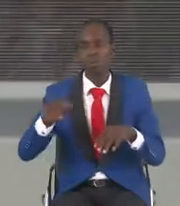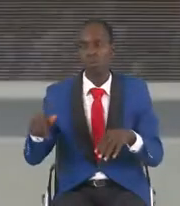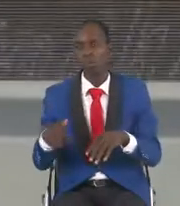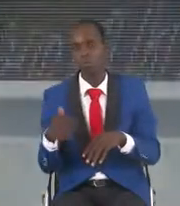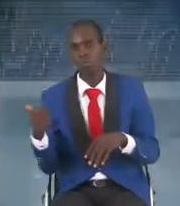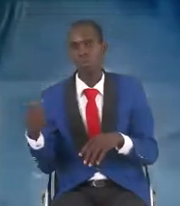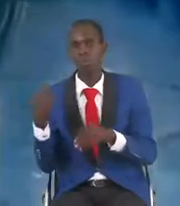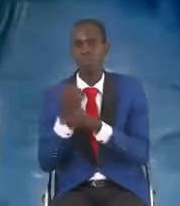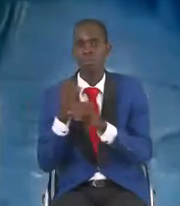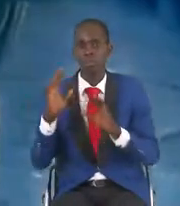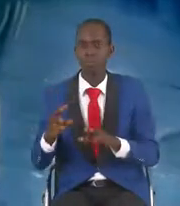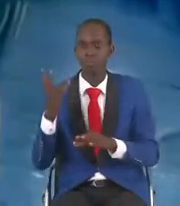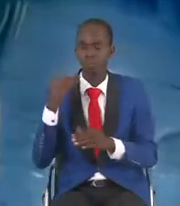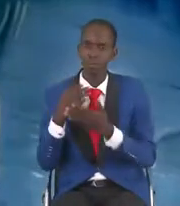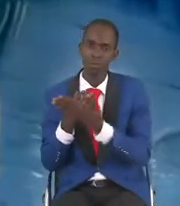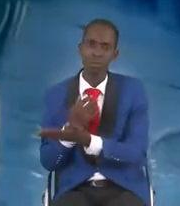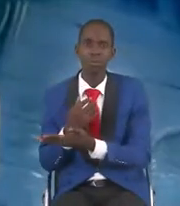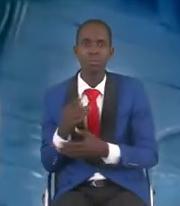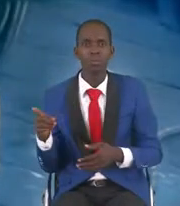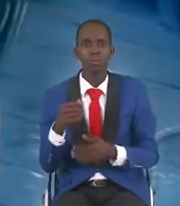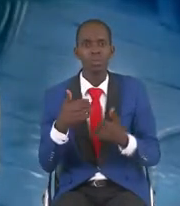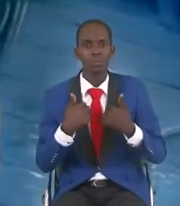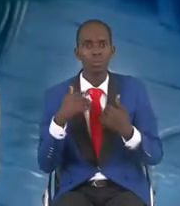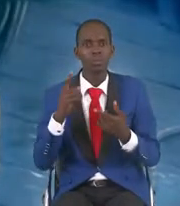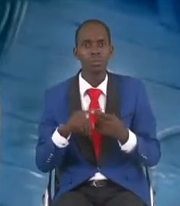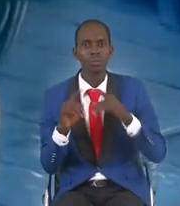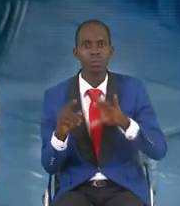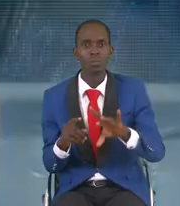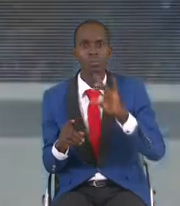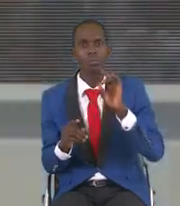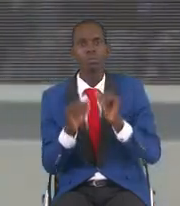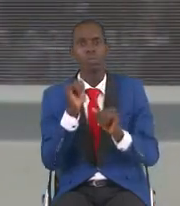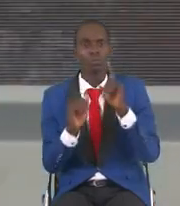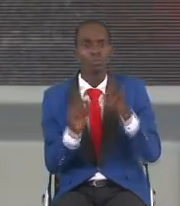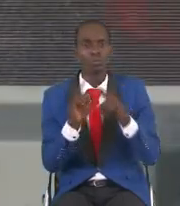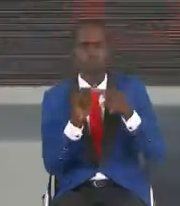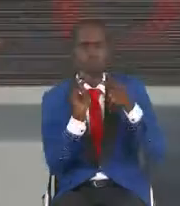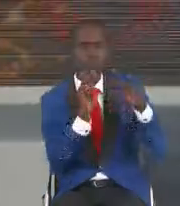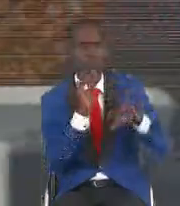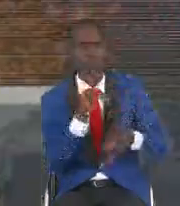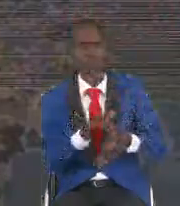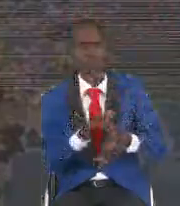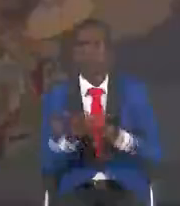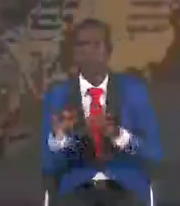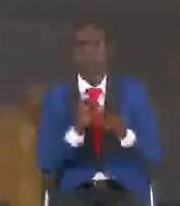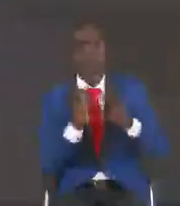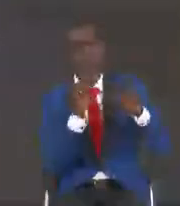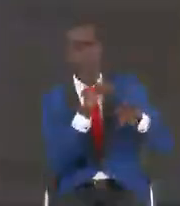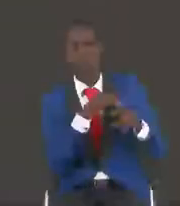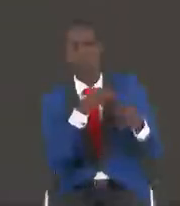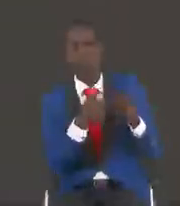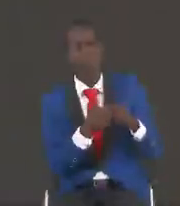Savior was there. And you have to choose which one to look at. Do I look at the storm? Then I